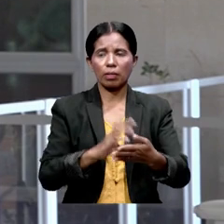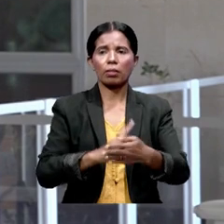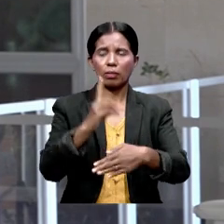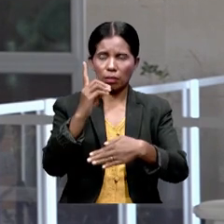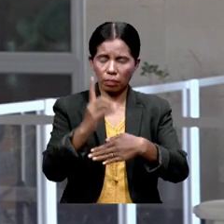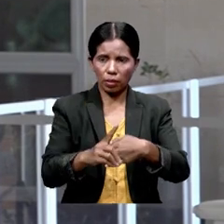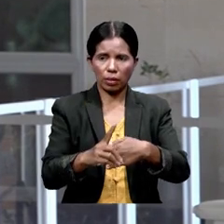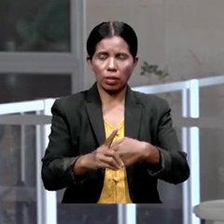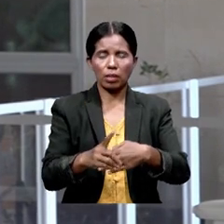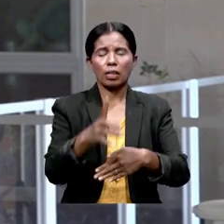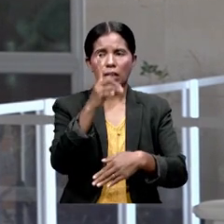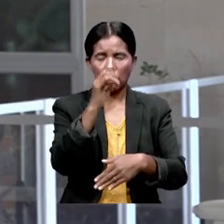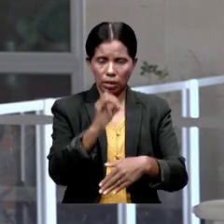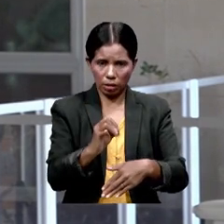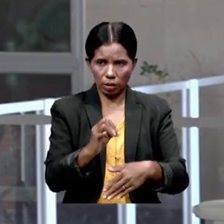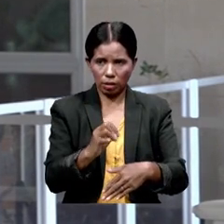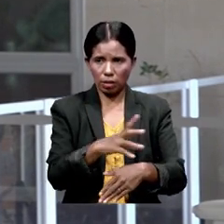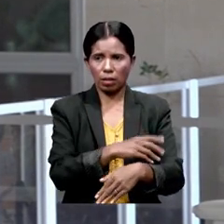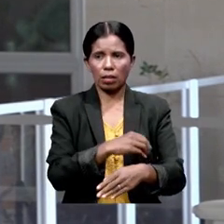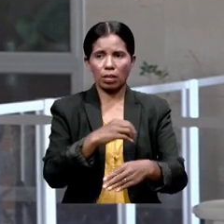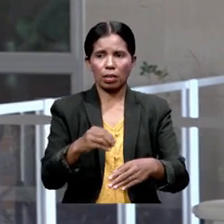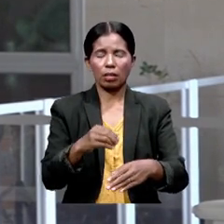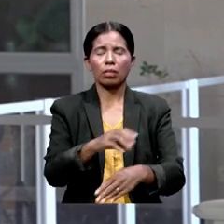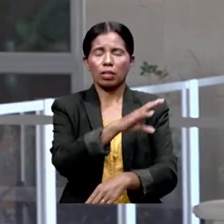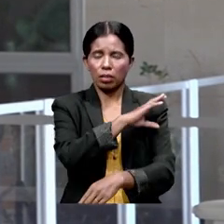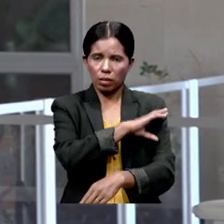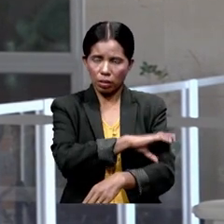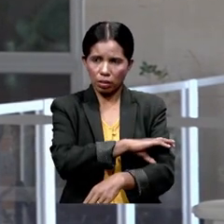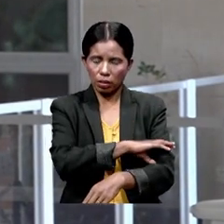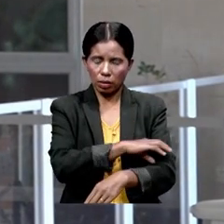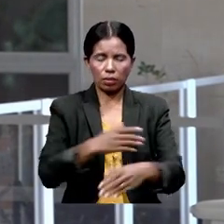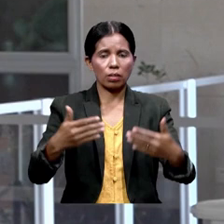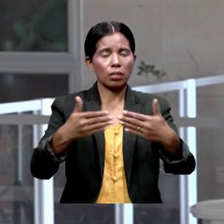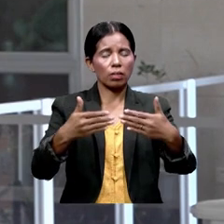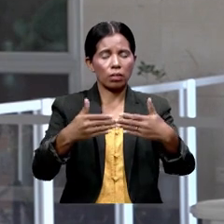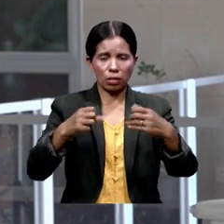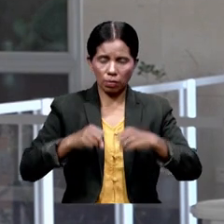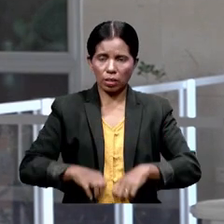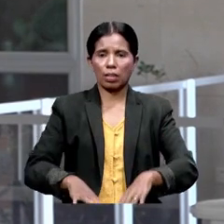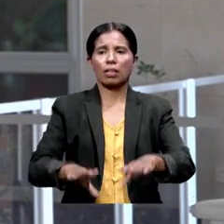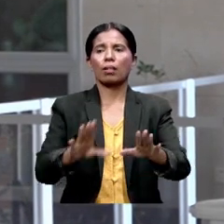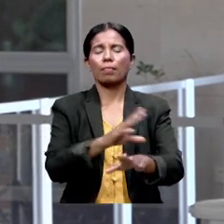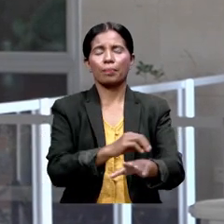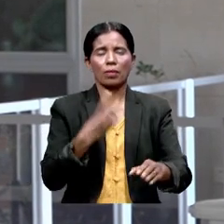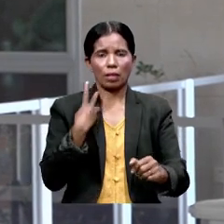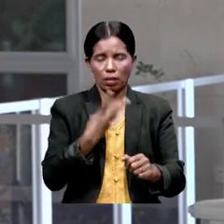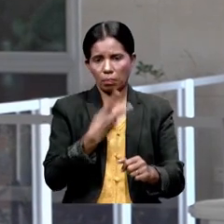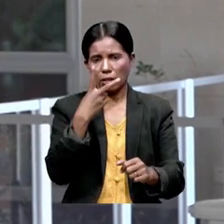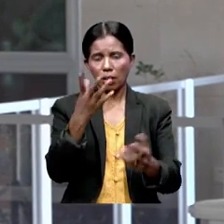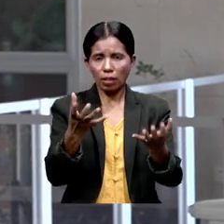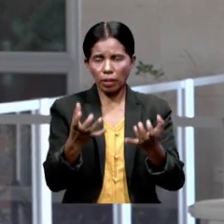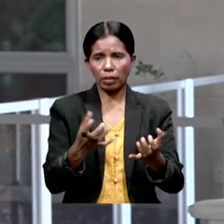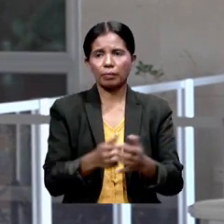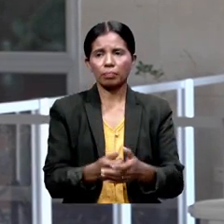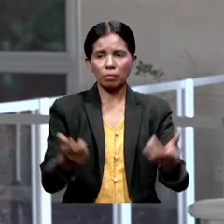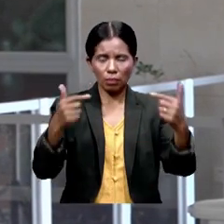with Dili on security and maritime affairs. The vessel is just here